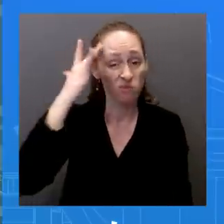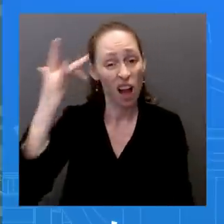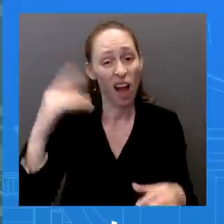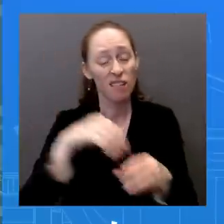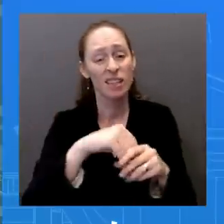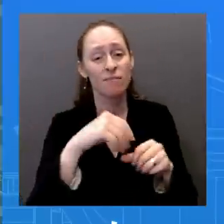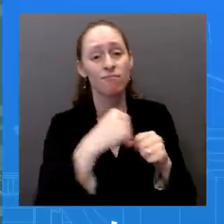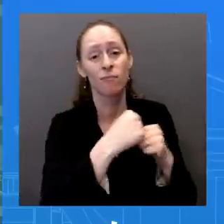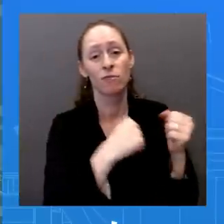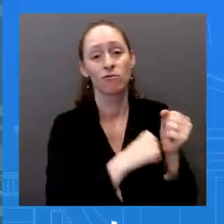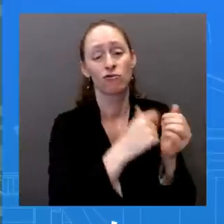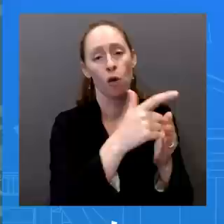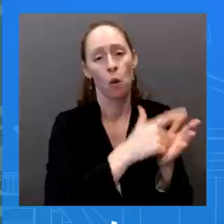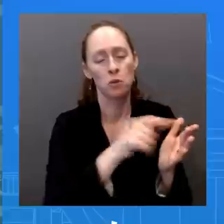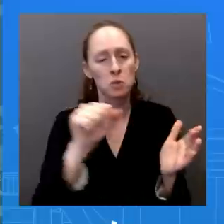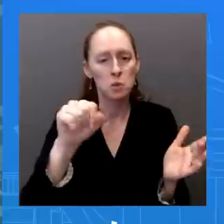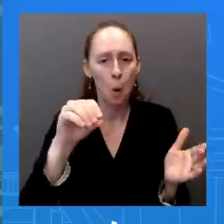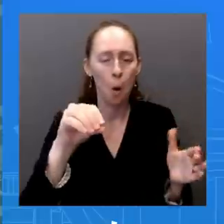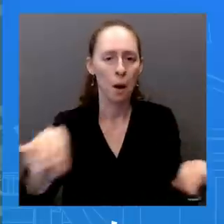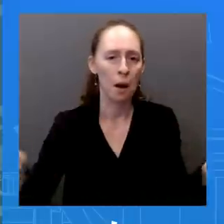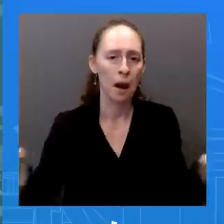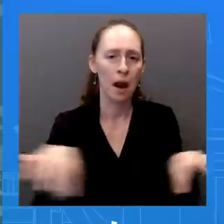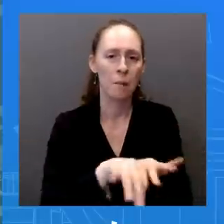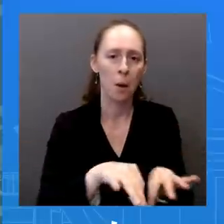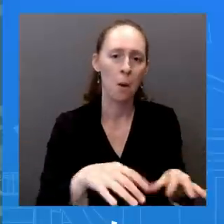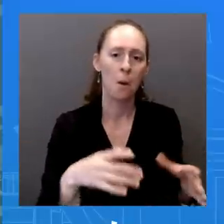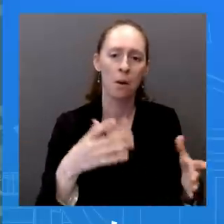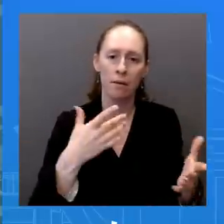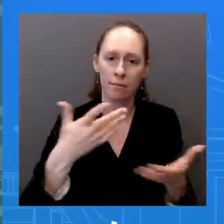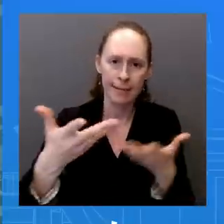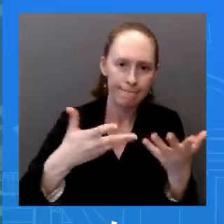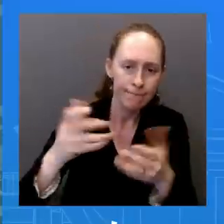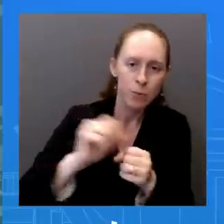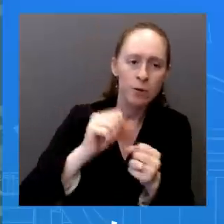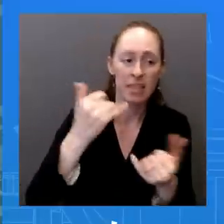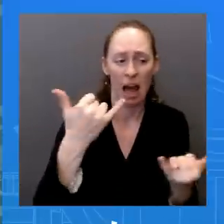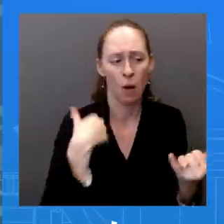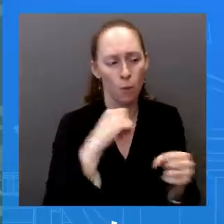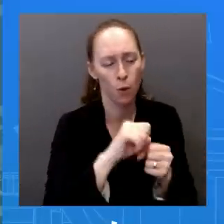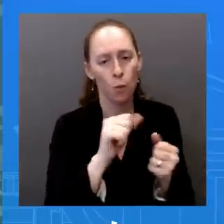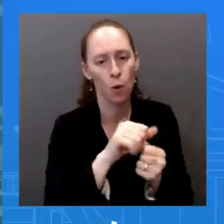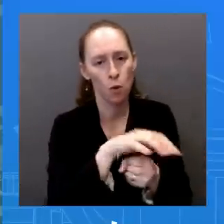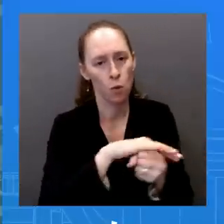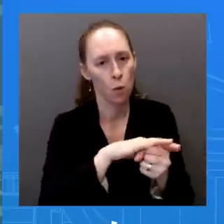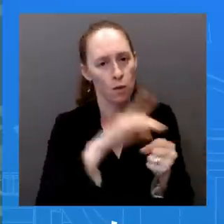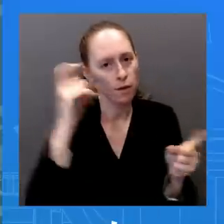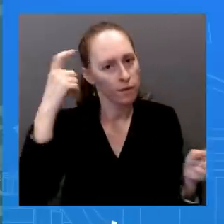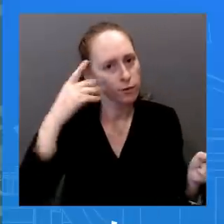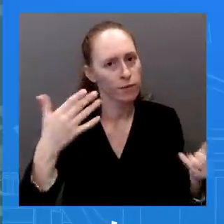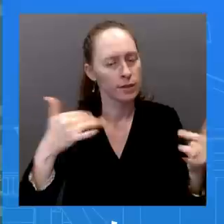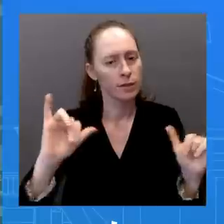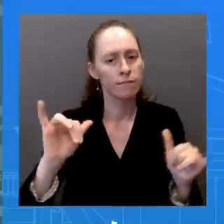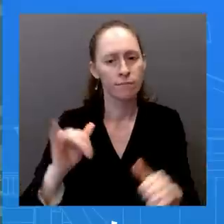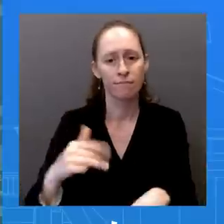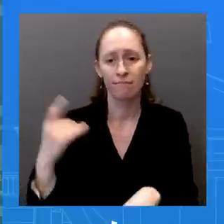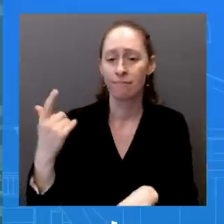conversations with the local government in Puerto Rico. Our team continues to do that. I don't have any specific numbers on